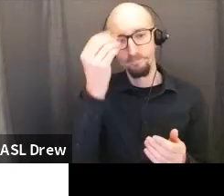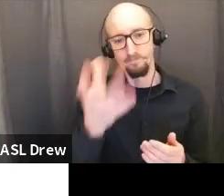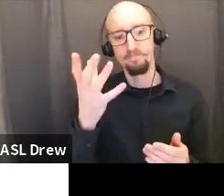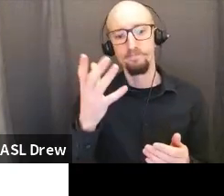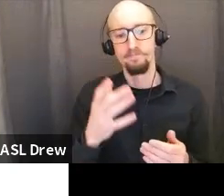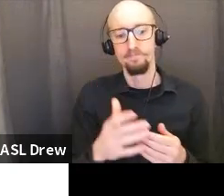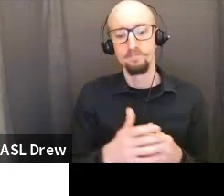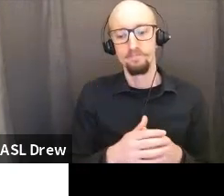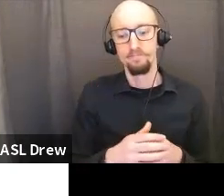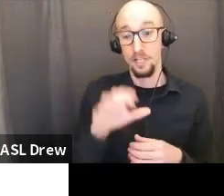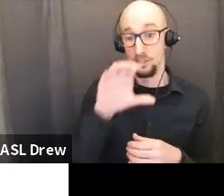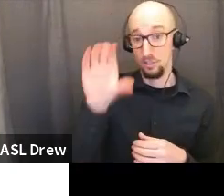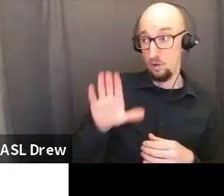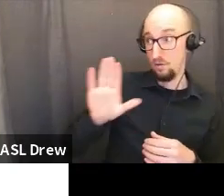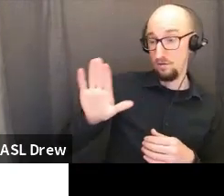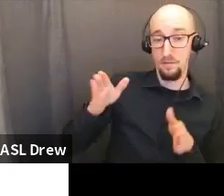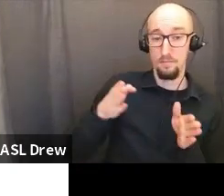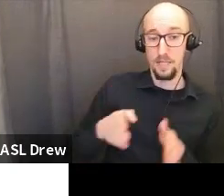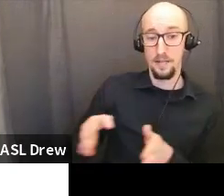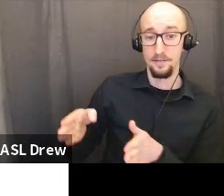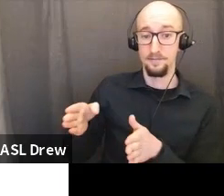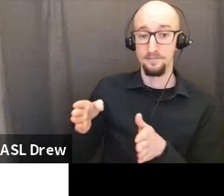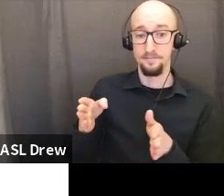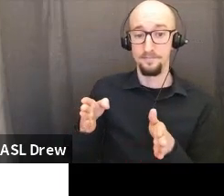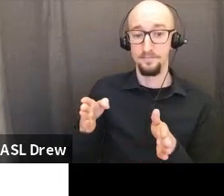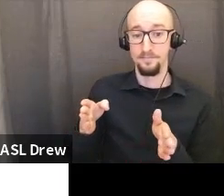the Chicago plan is one that is